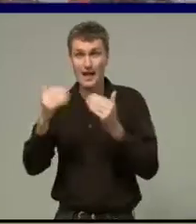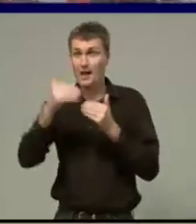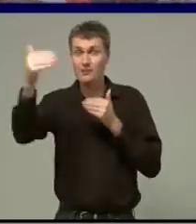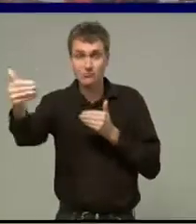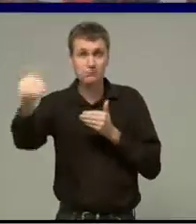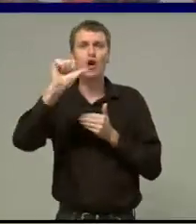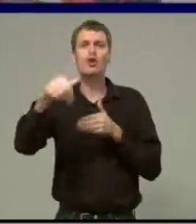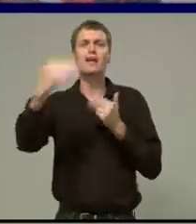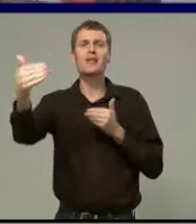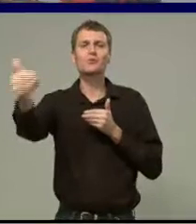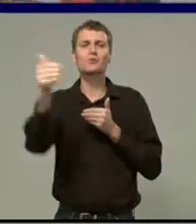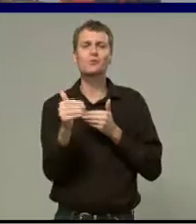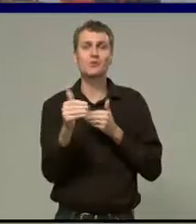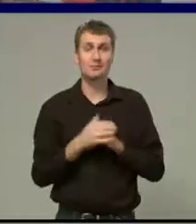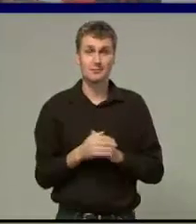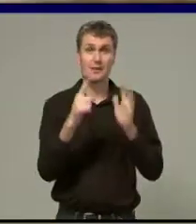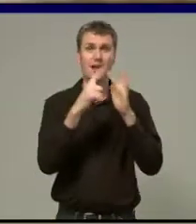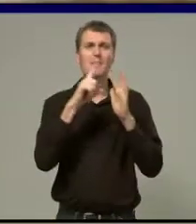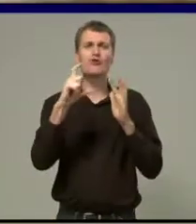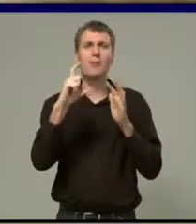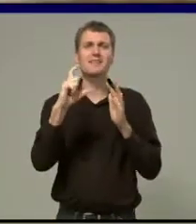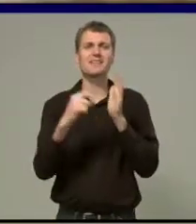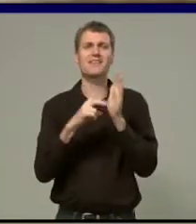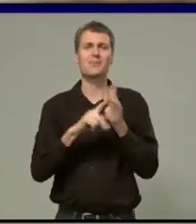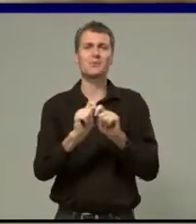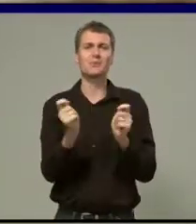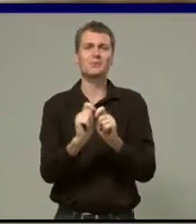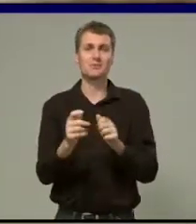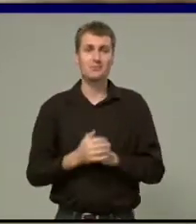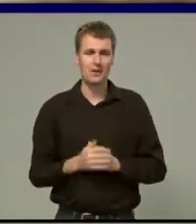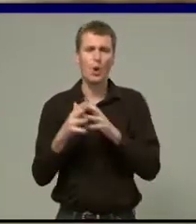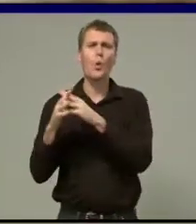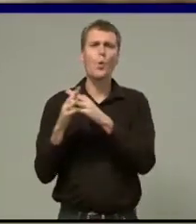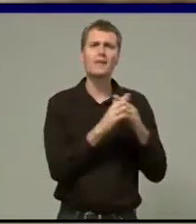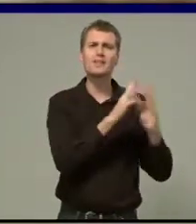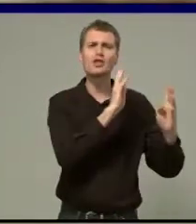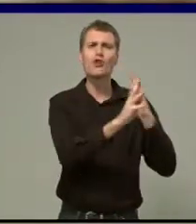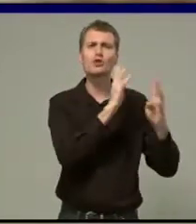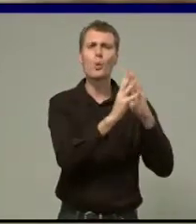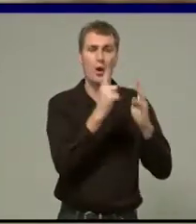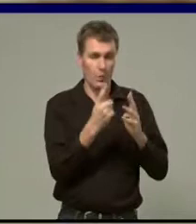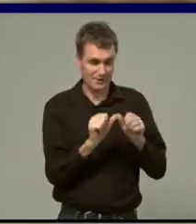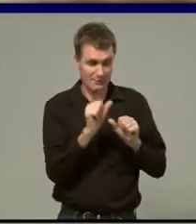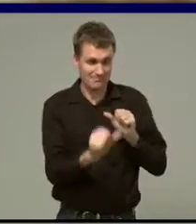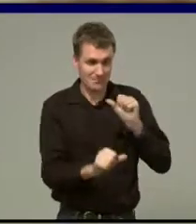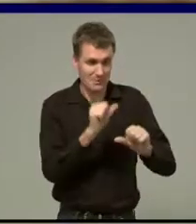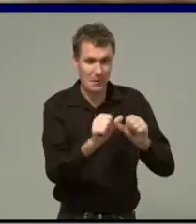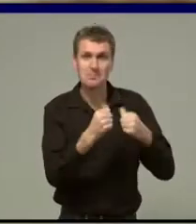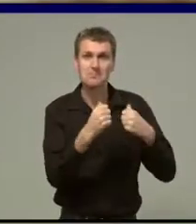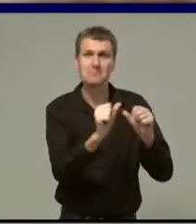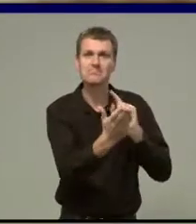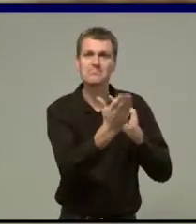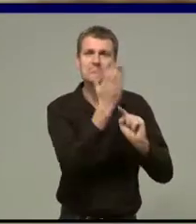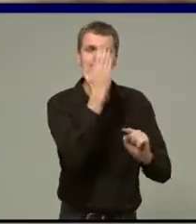time frame. Emma Cropper, CTV News. The Western Corridor is another step closer to completion following the turning of the sod on the